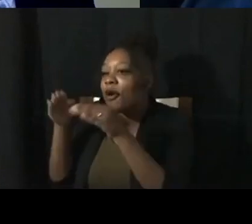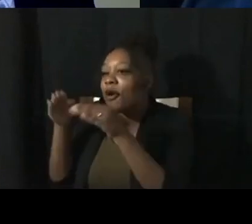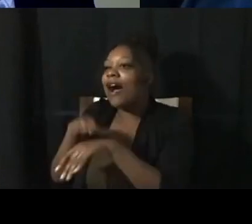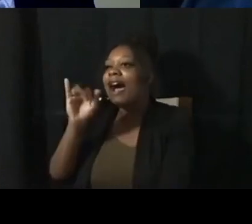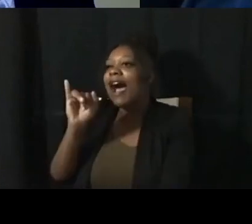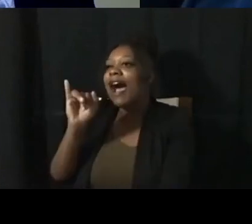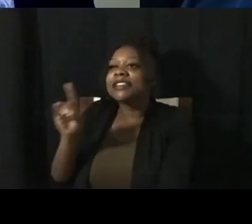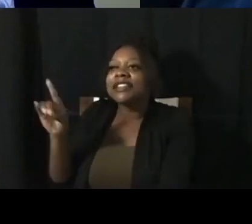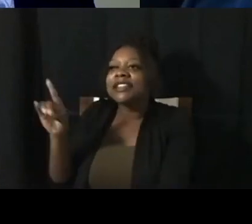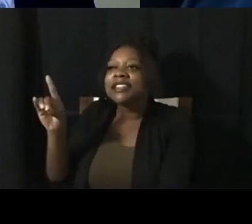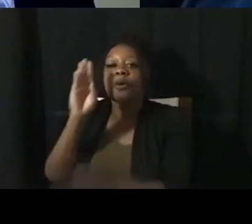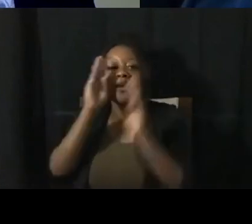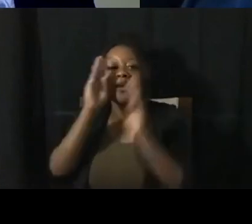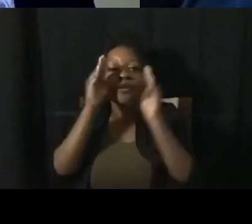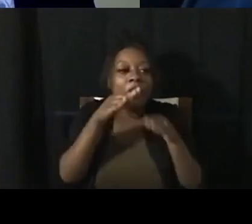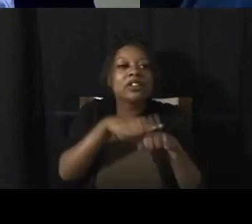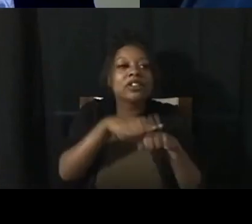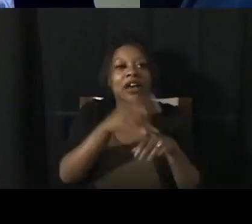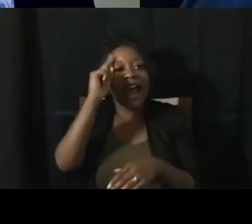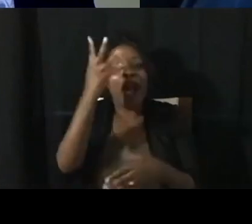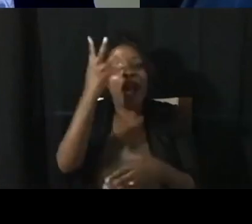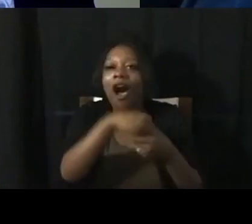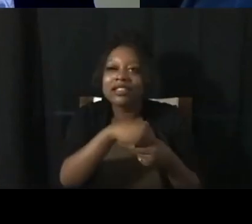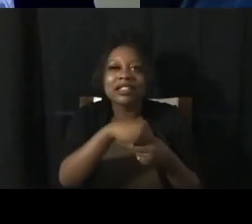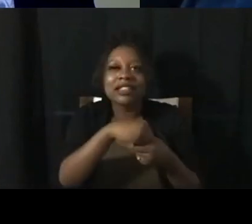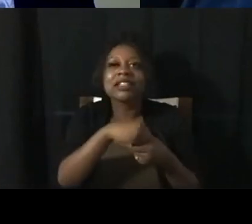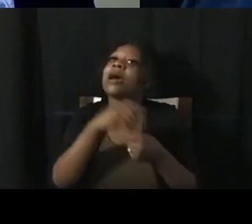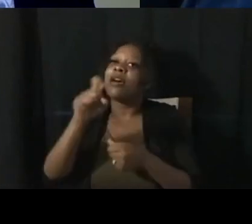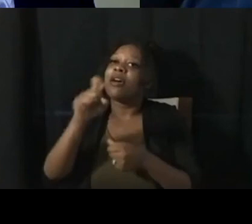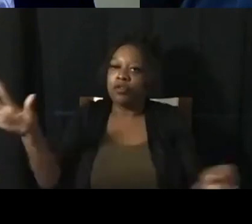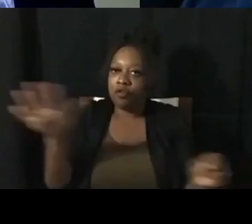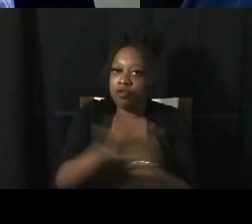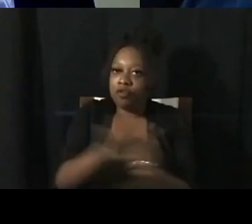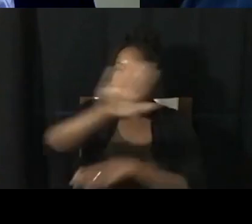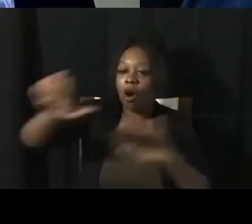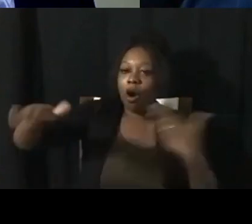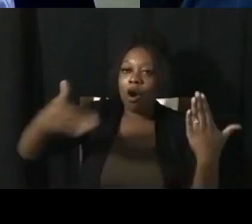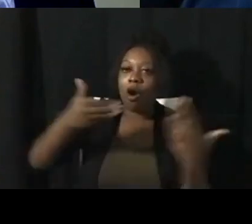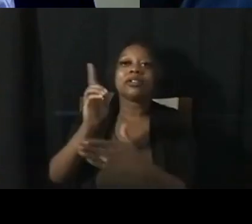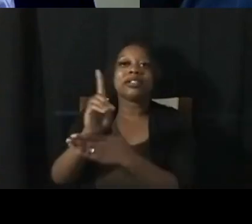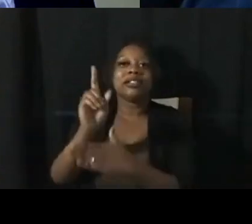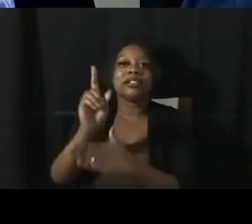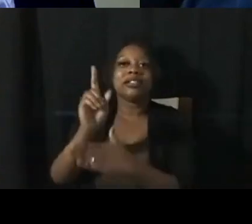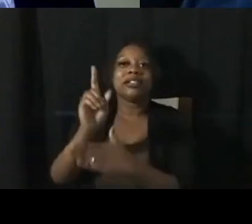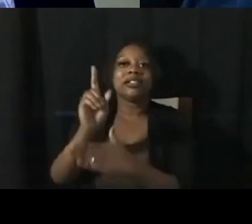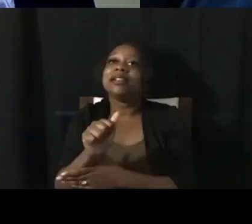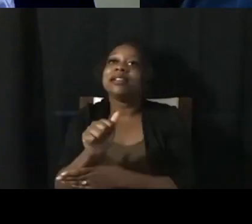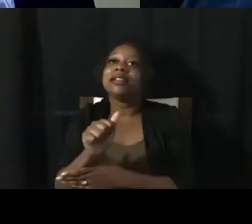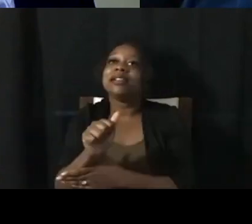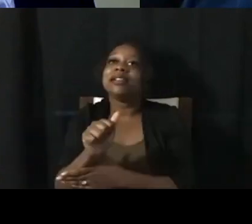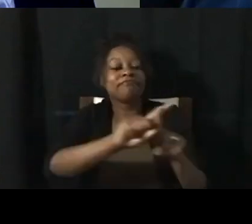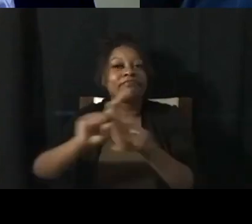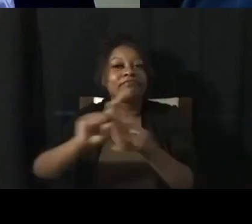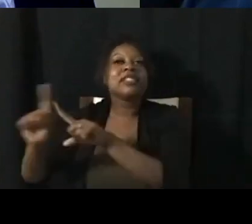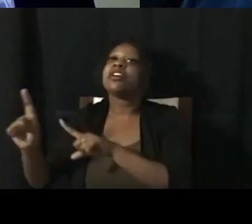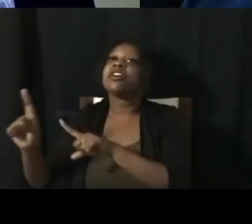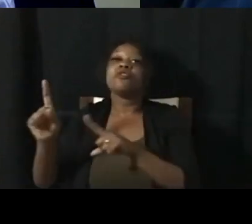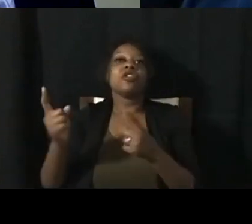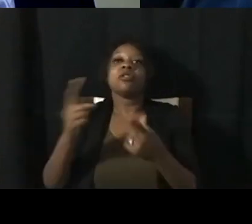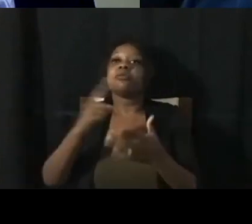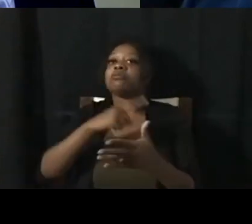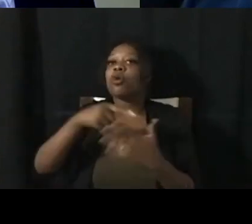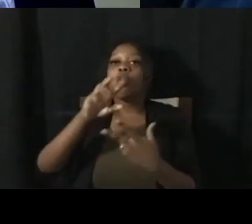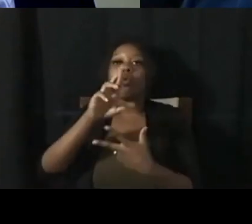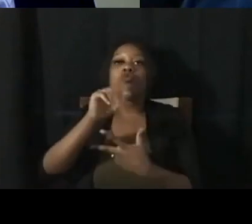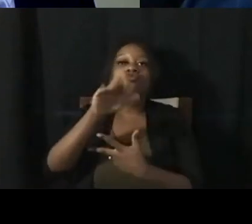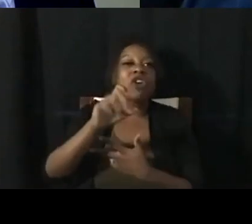across the entire spectrum of disabilities and across the spectrum of different, you know, matters of intersectionality. So, Shane,